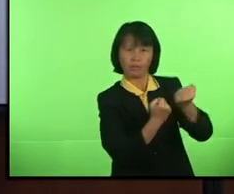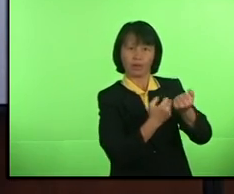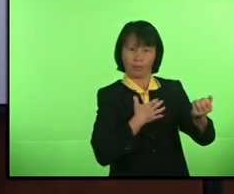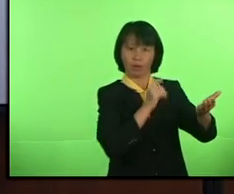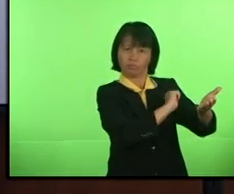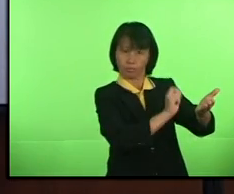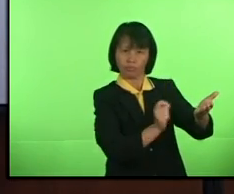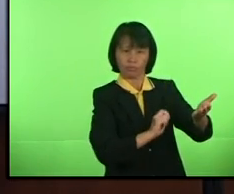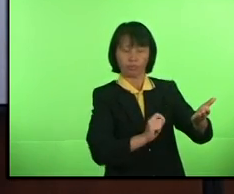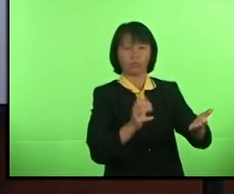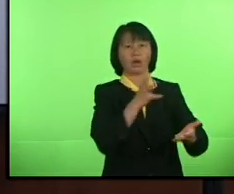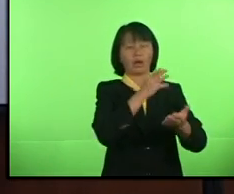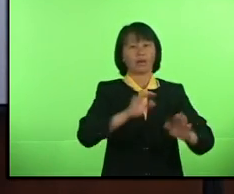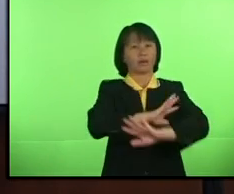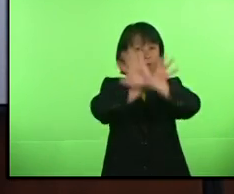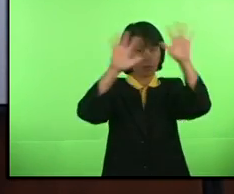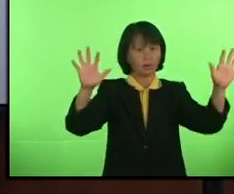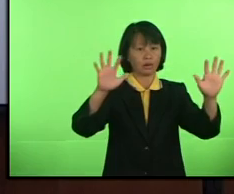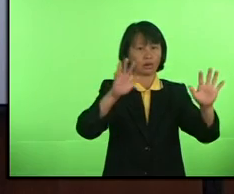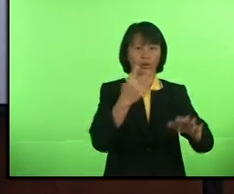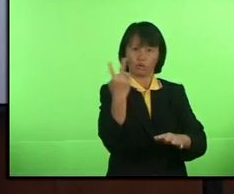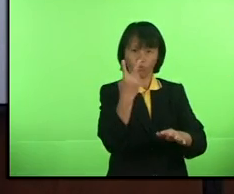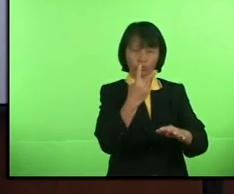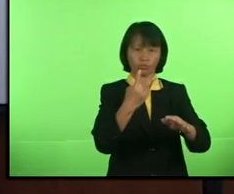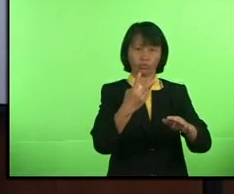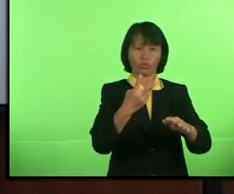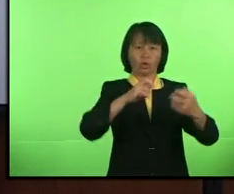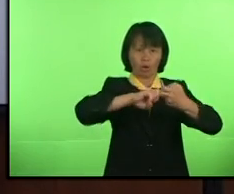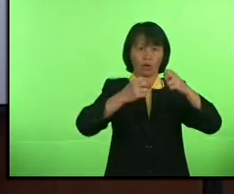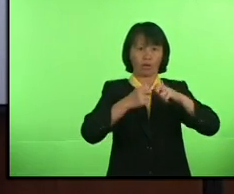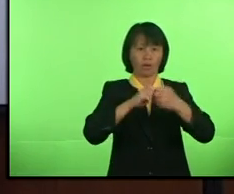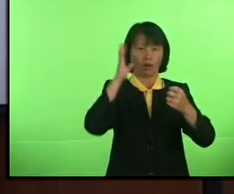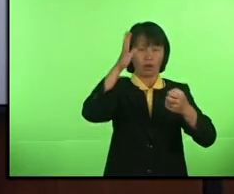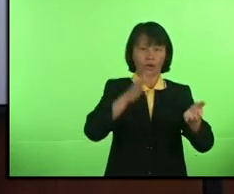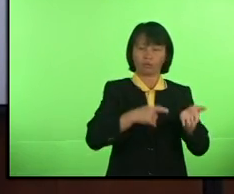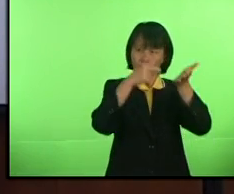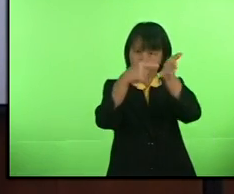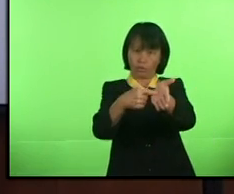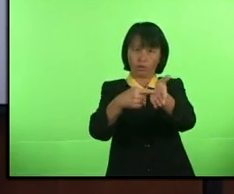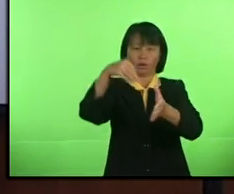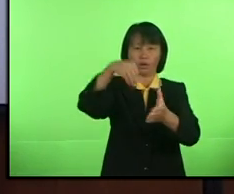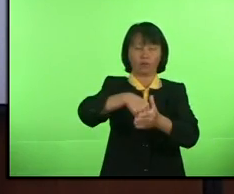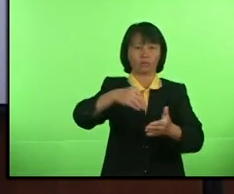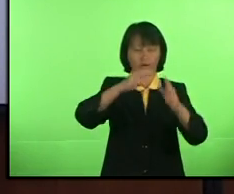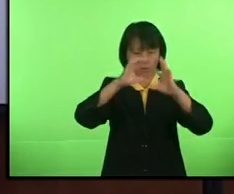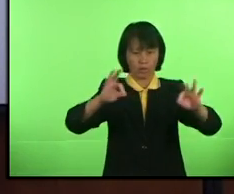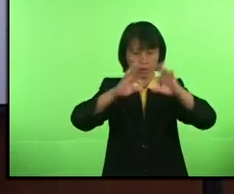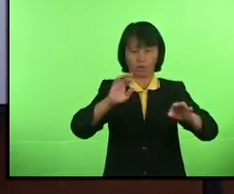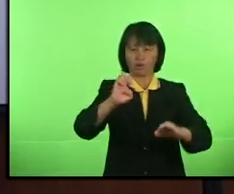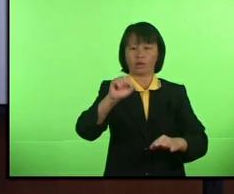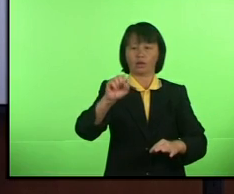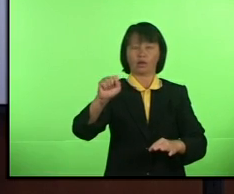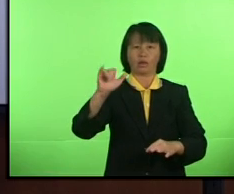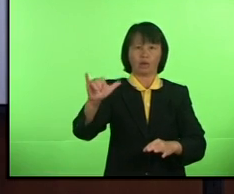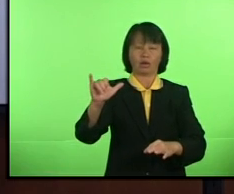need to be clear about the two conflicting perspectives that you're going to present in the essay before taking